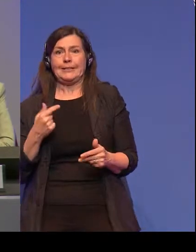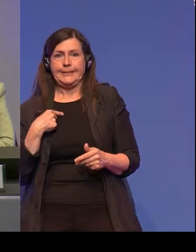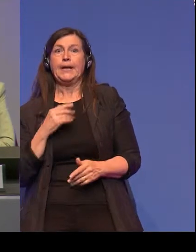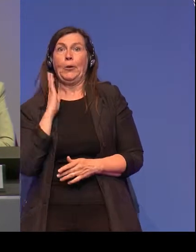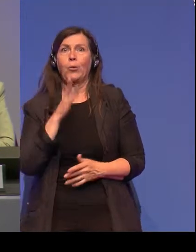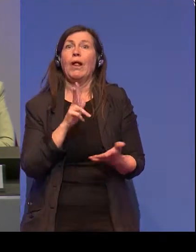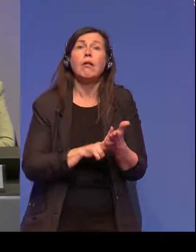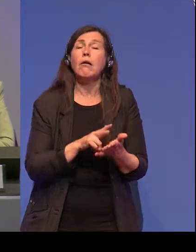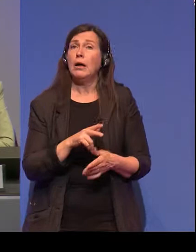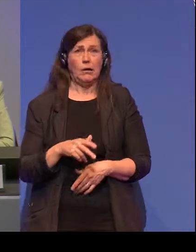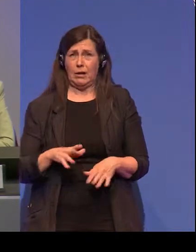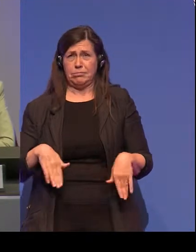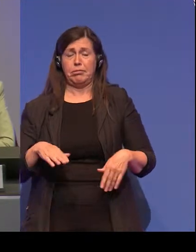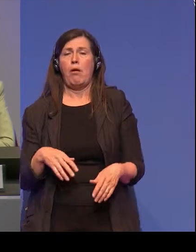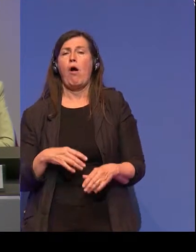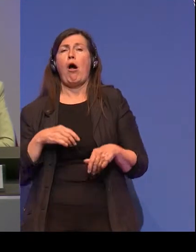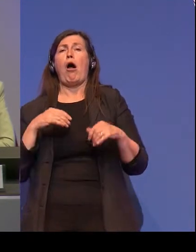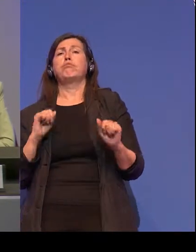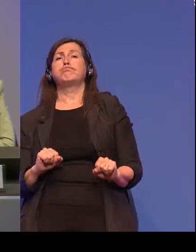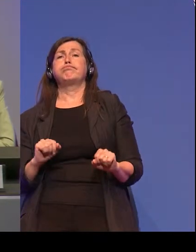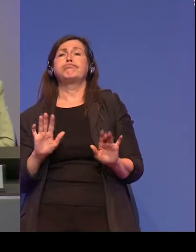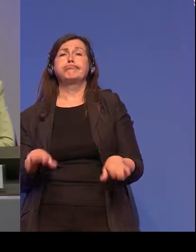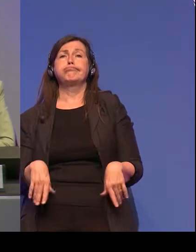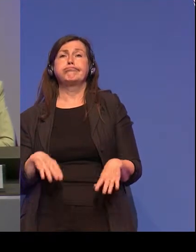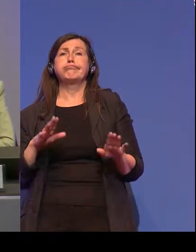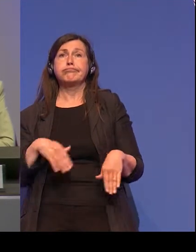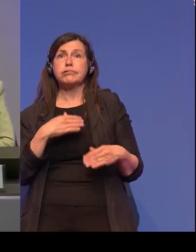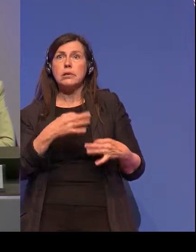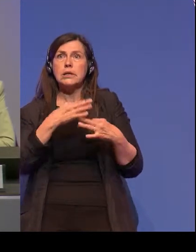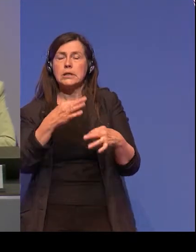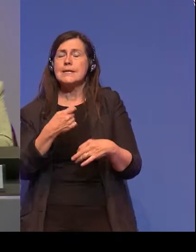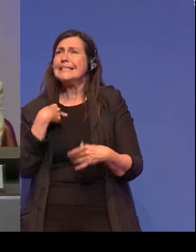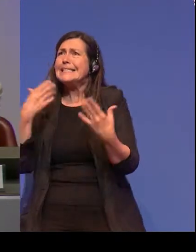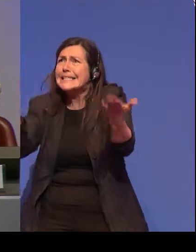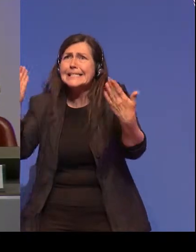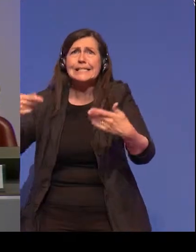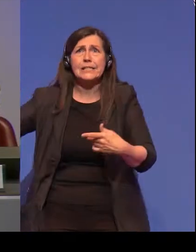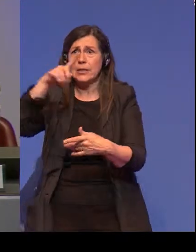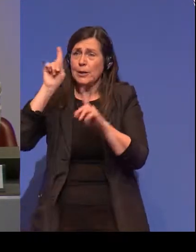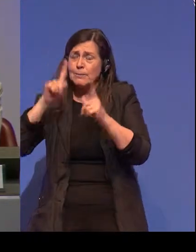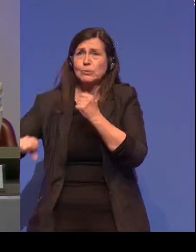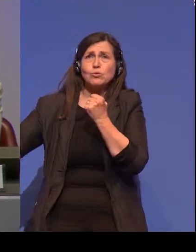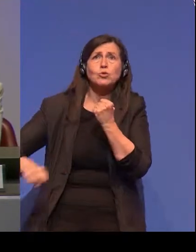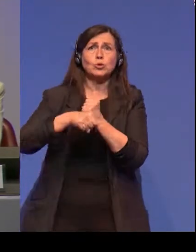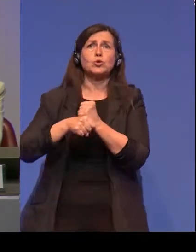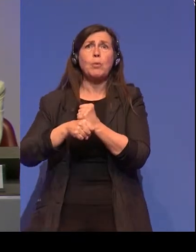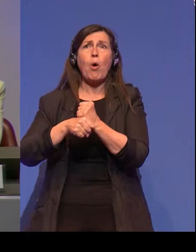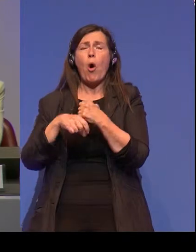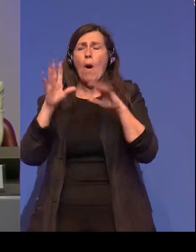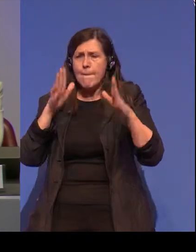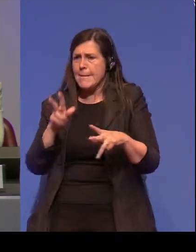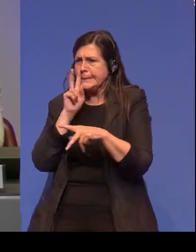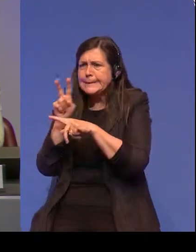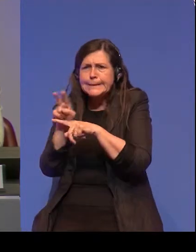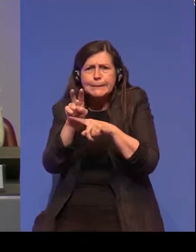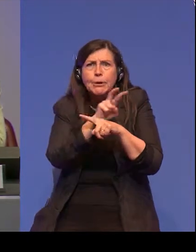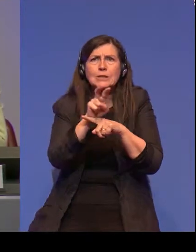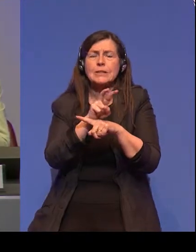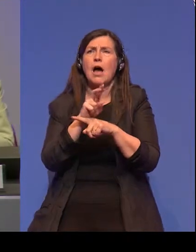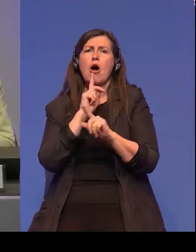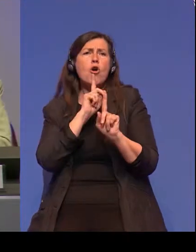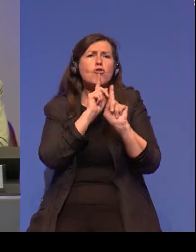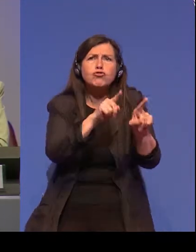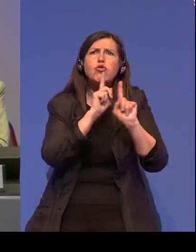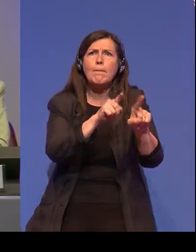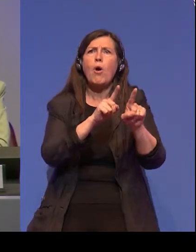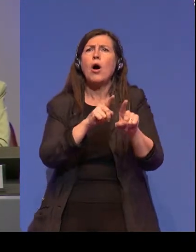to improve compliance, capacity building support, and enable a reliable monitoring assessment in the reporting process,